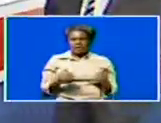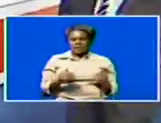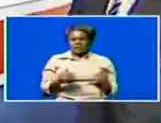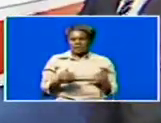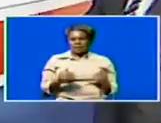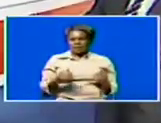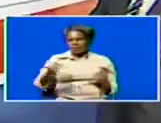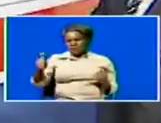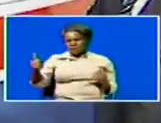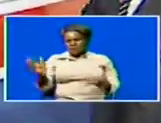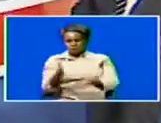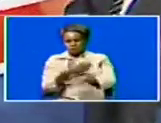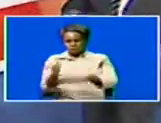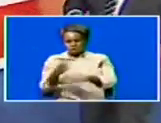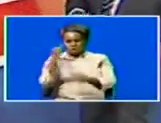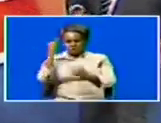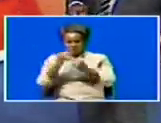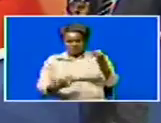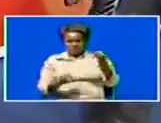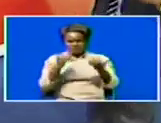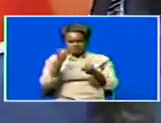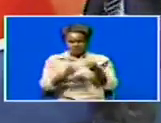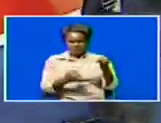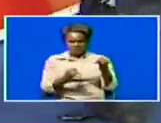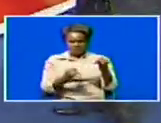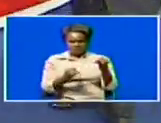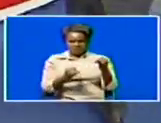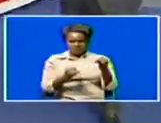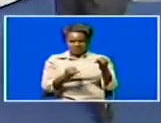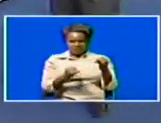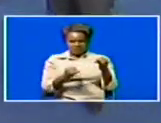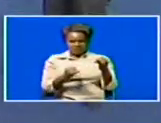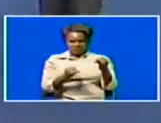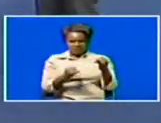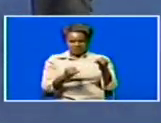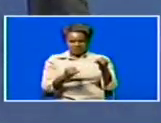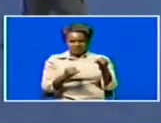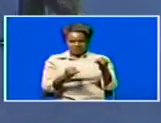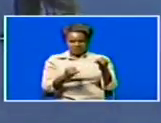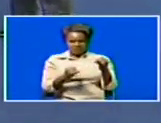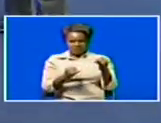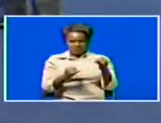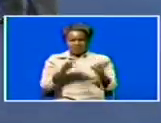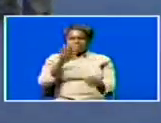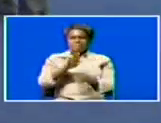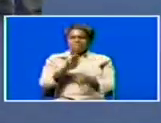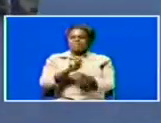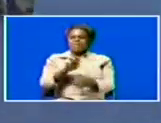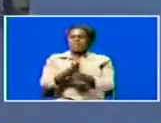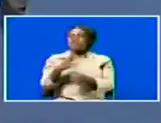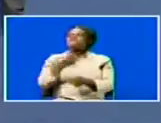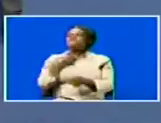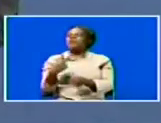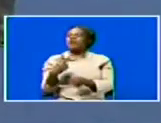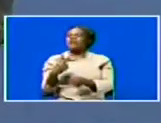then there's one final voice song that so many people are requesting. I still have the chorus in my mind. Okay, that is Million Voice. Oh, it's Million Voice. We're doing Million Voice